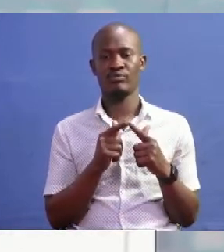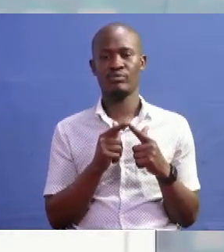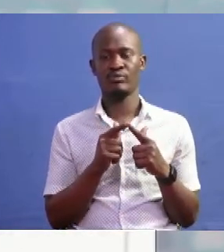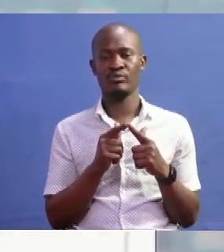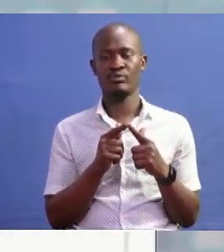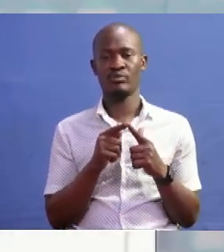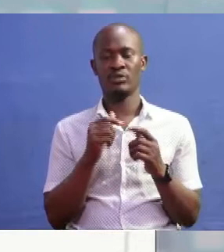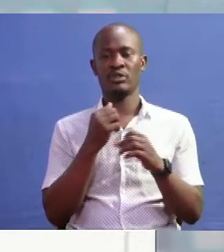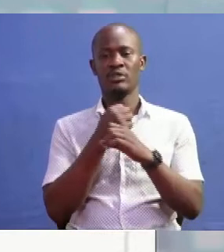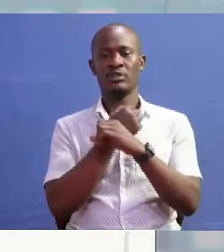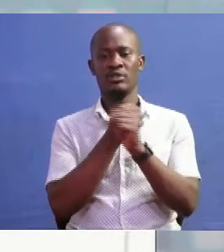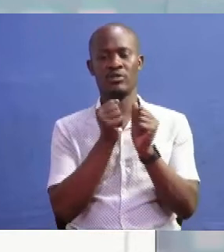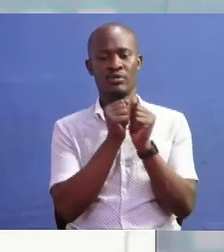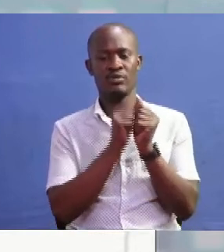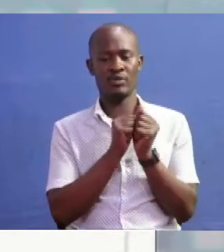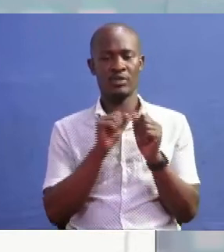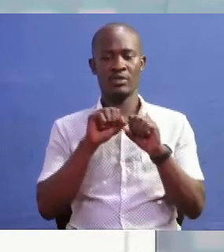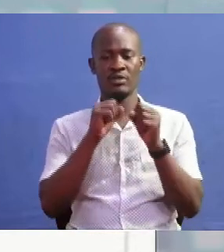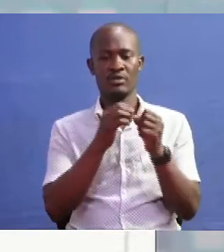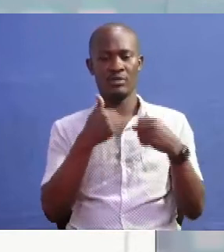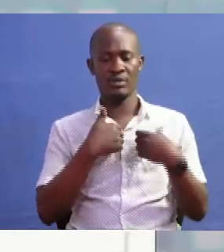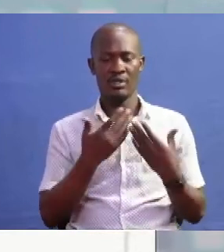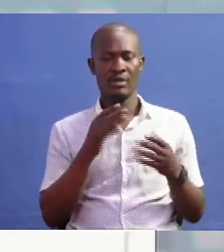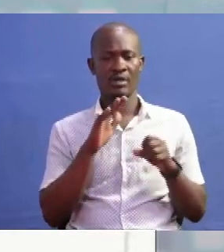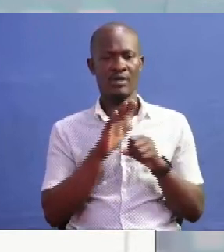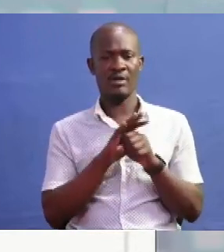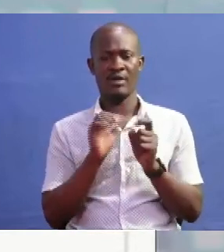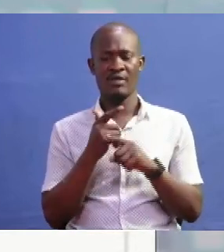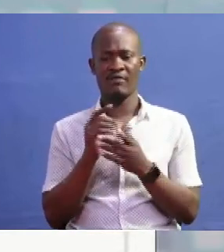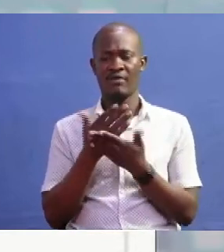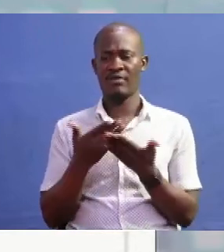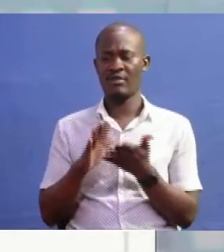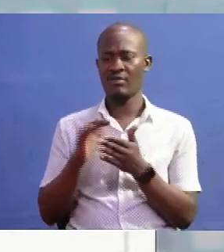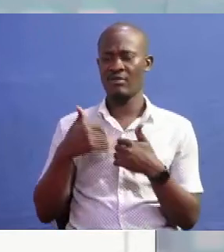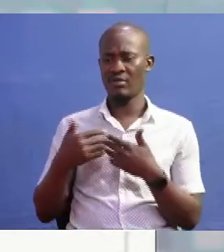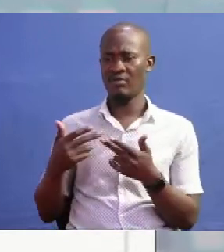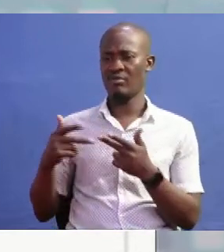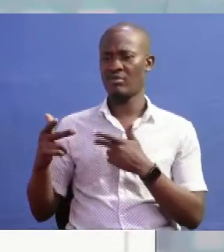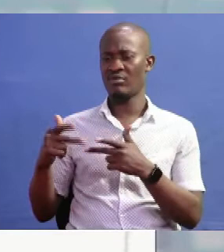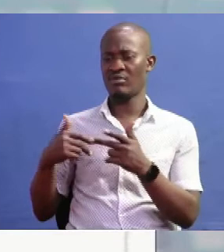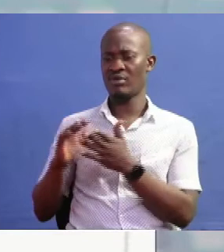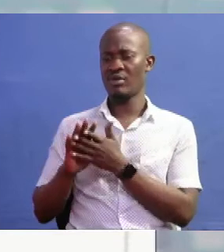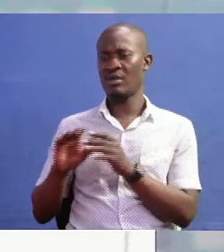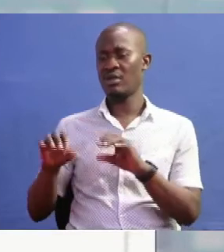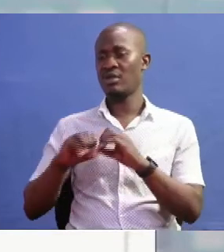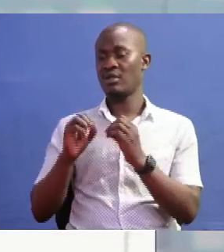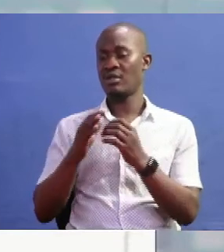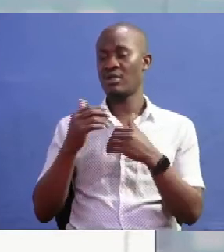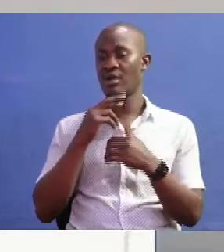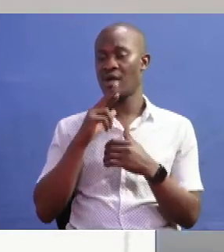saving with SACCOs, there is several things that you need to consider. And one of the things that you need to consider, SACCO are